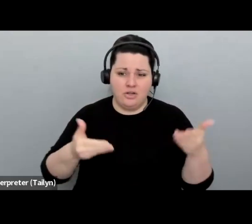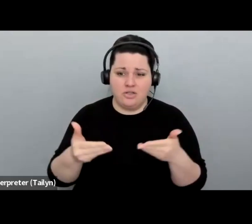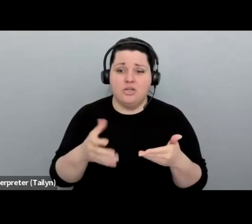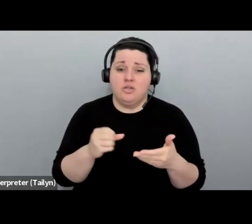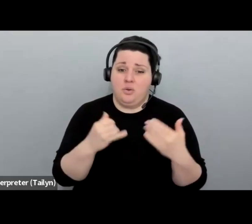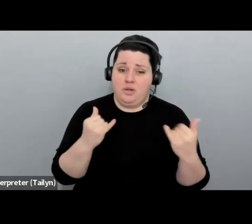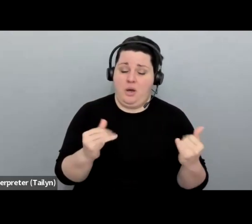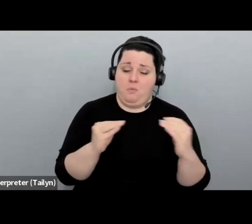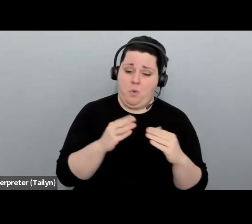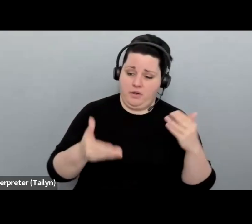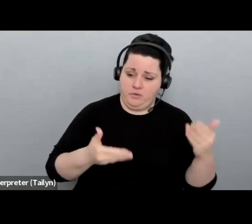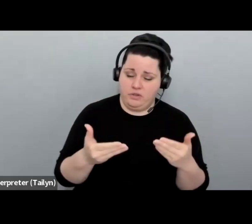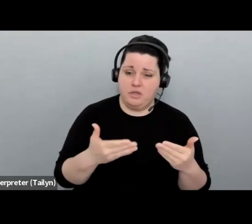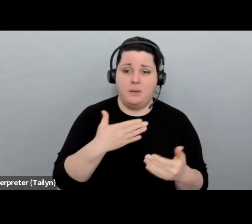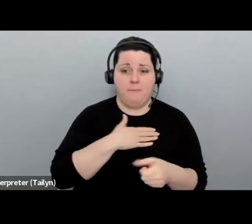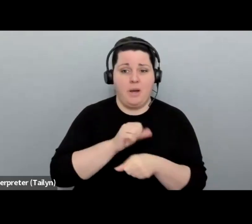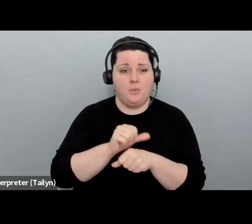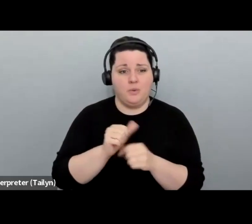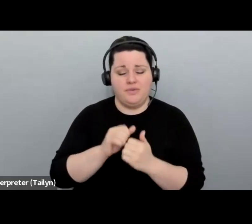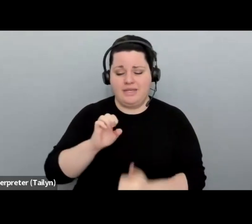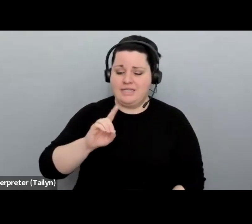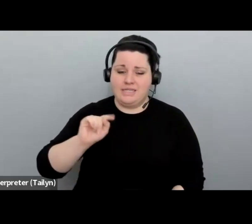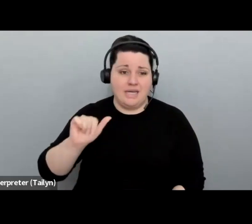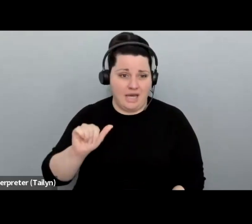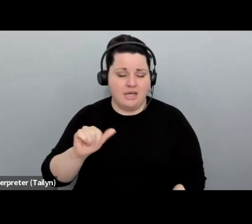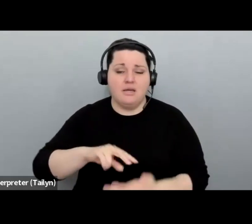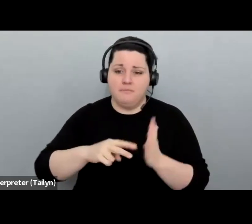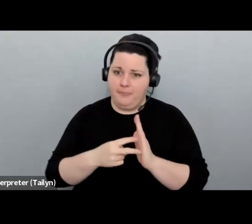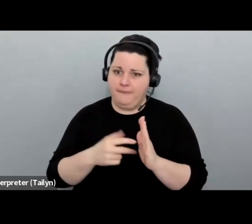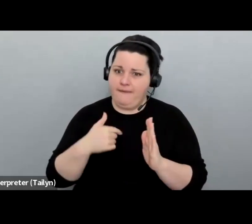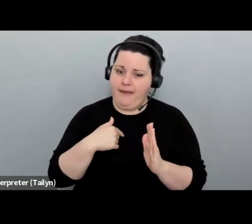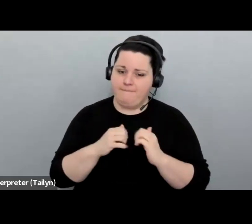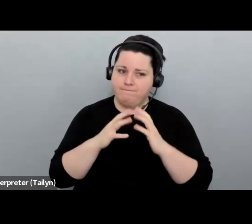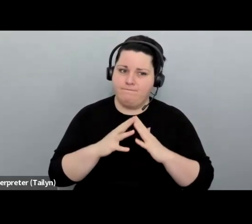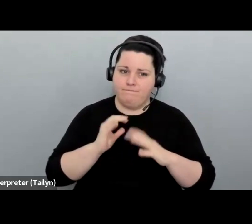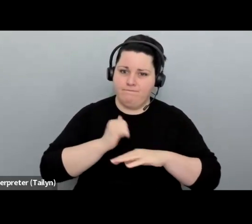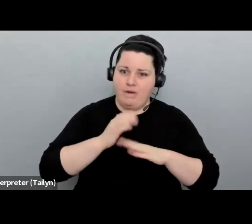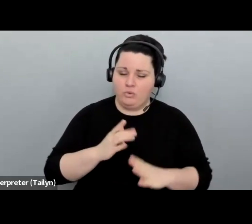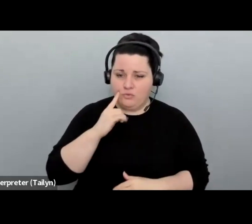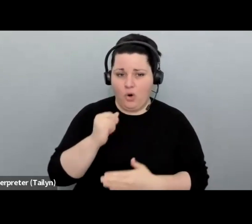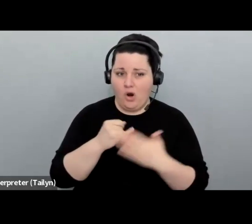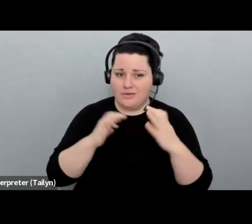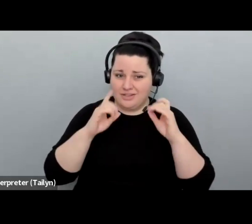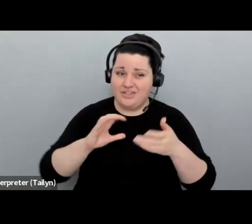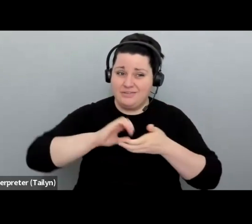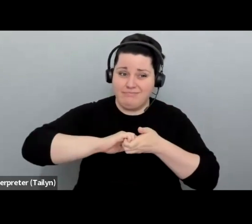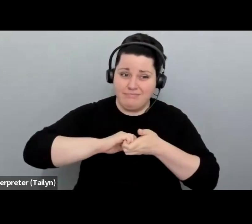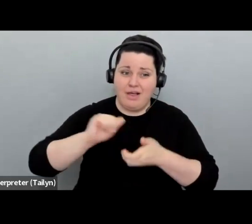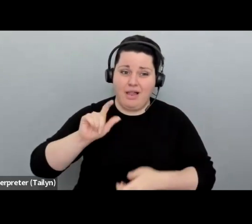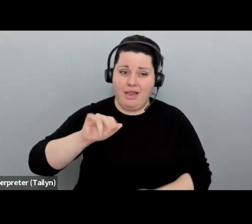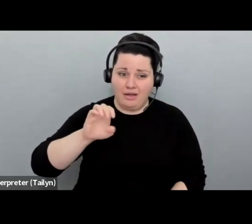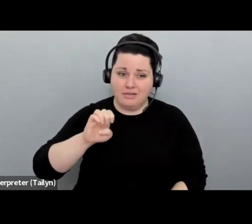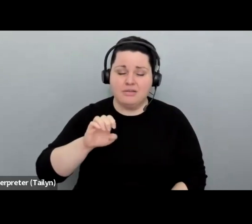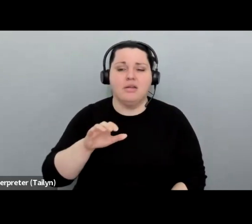further introduction, my work with EDTA also allows me to be one of the founders of the Arts Education Alliance, which is one of 5